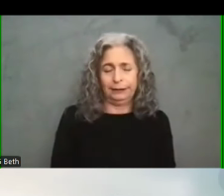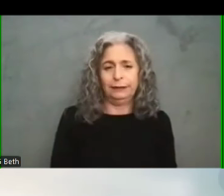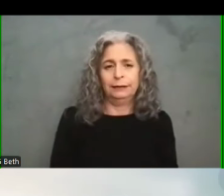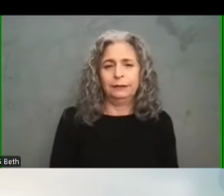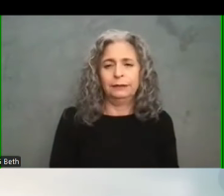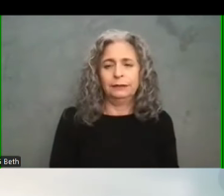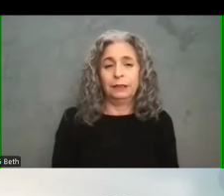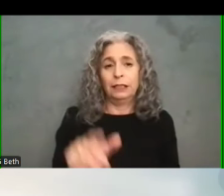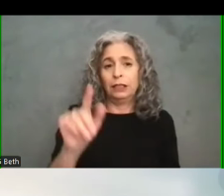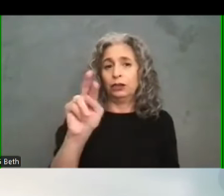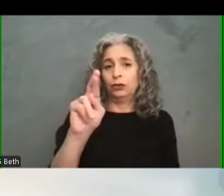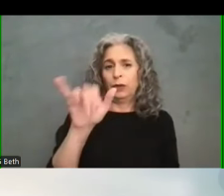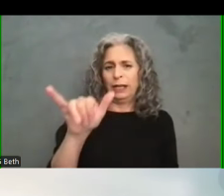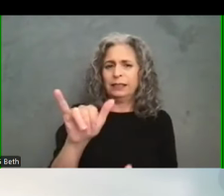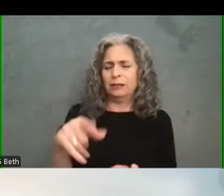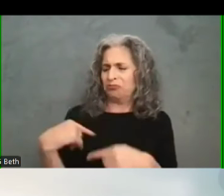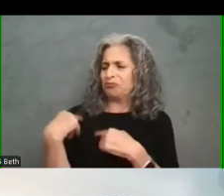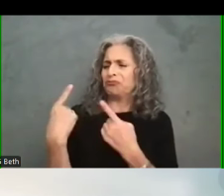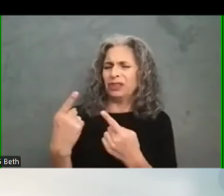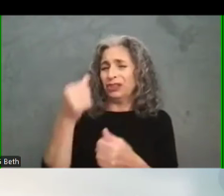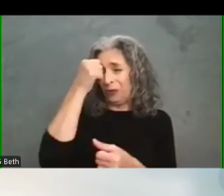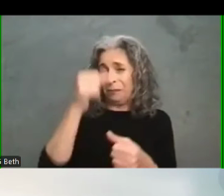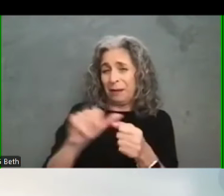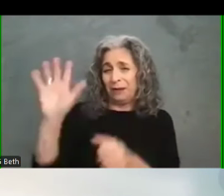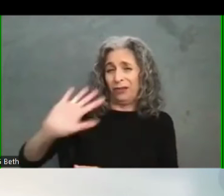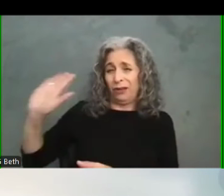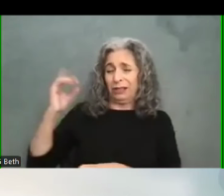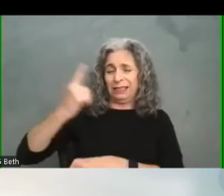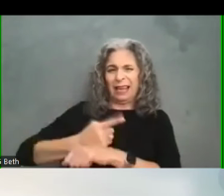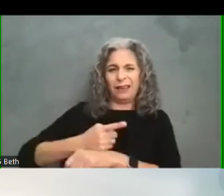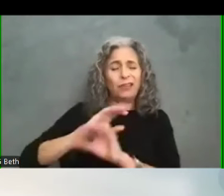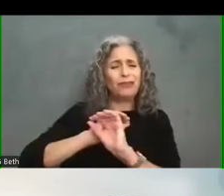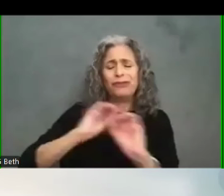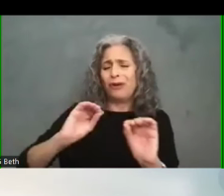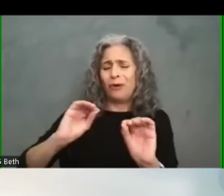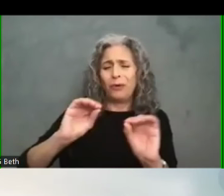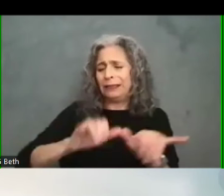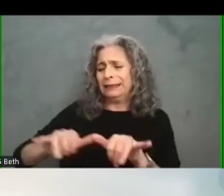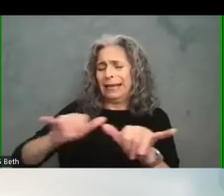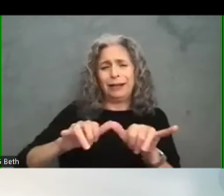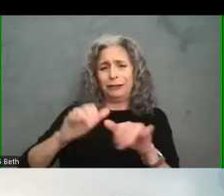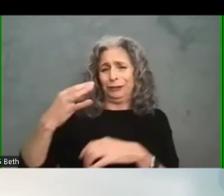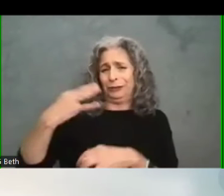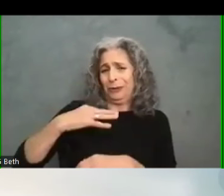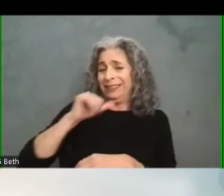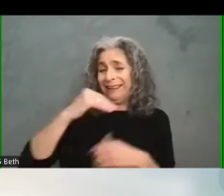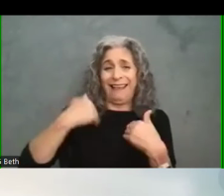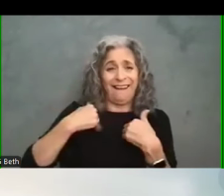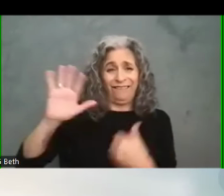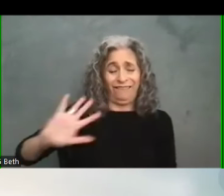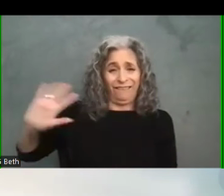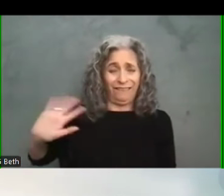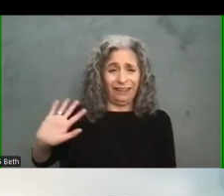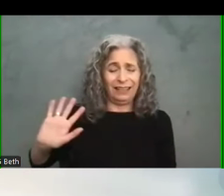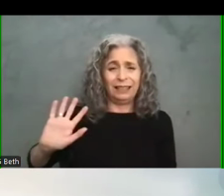Now, Tracy has been around long enough to remember the day when there were no such thing as standard scores. You had to